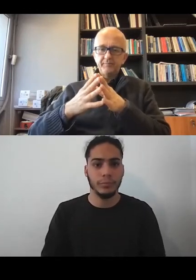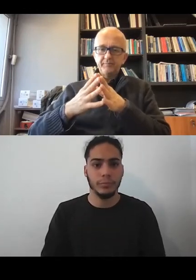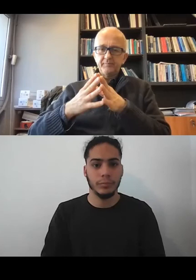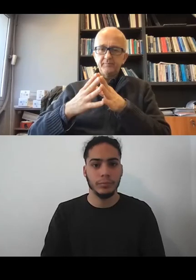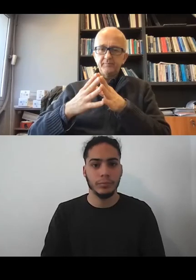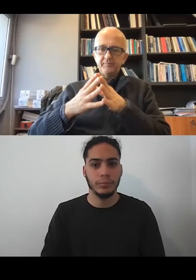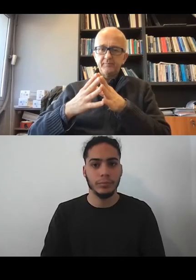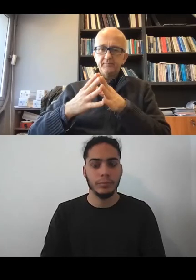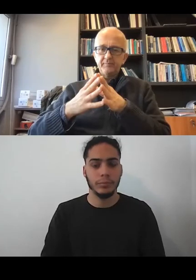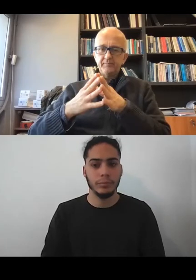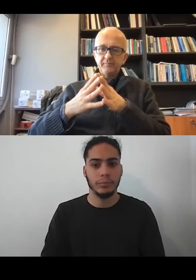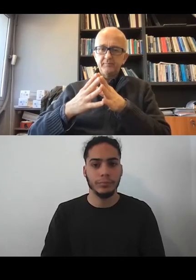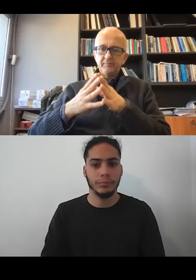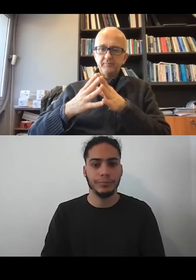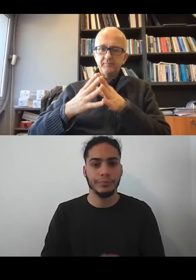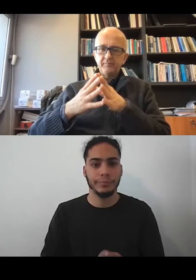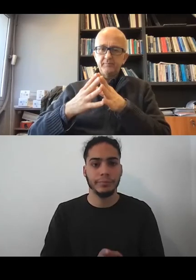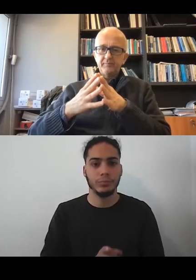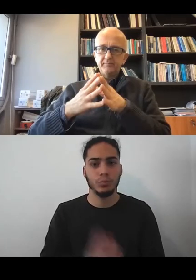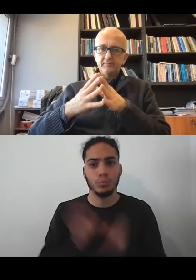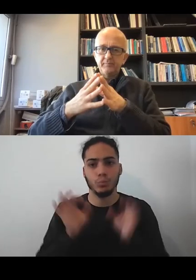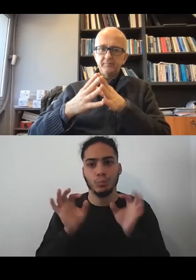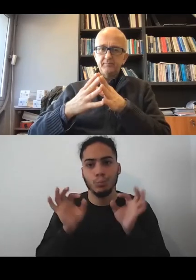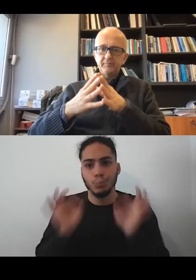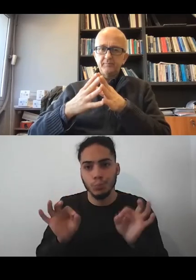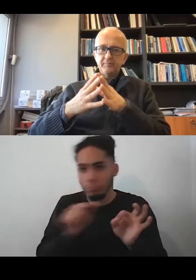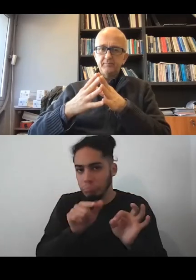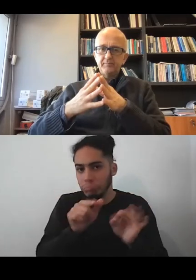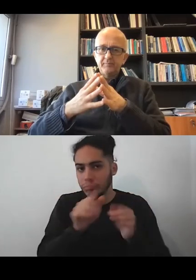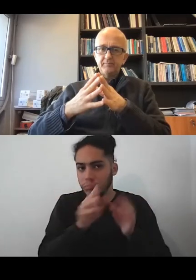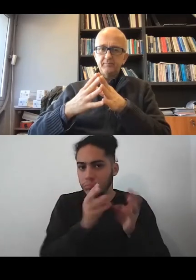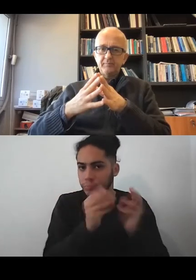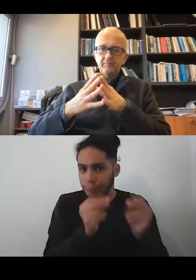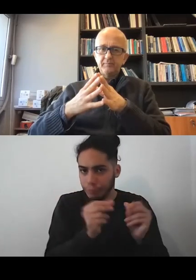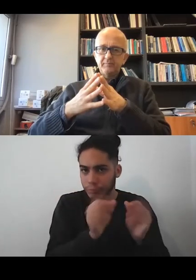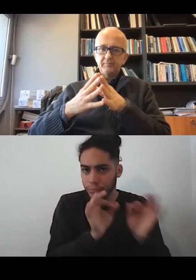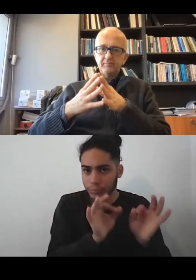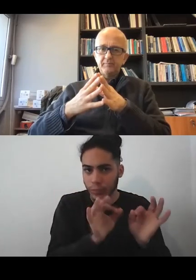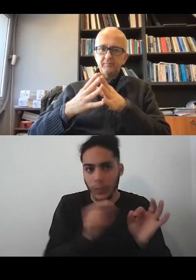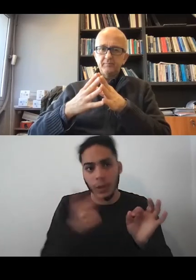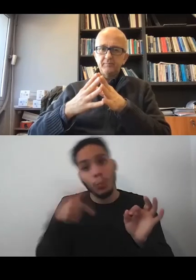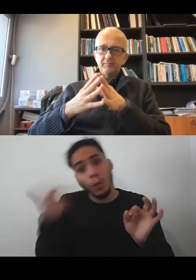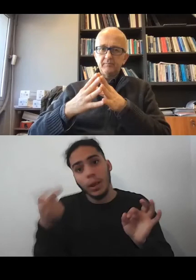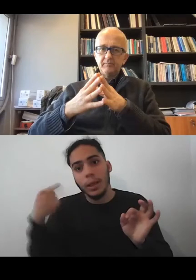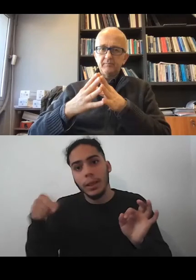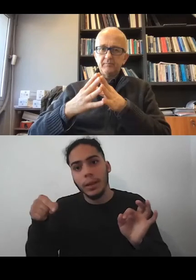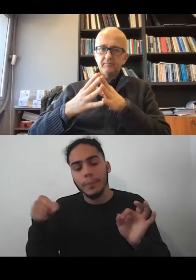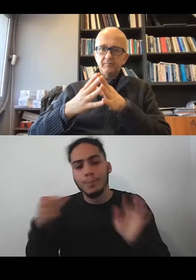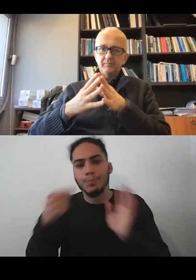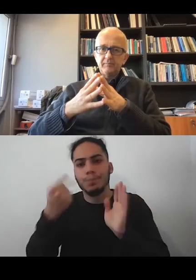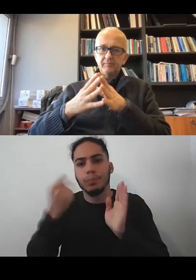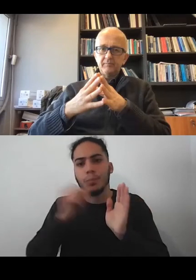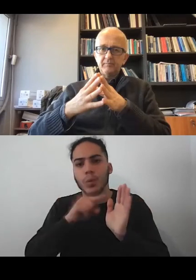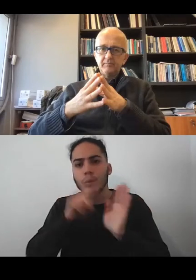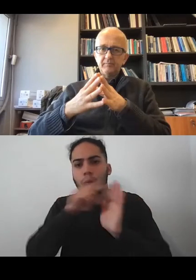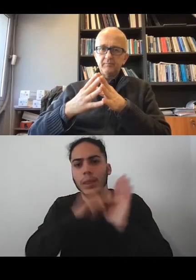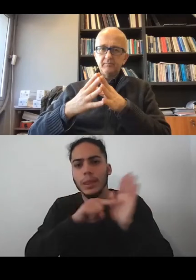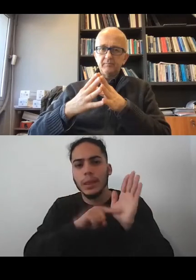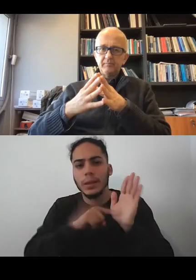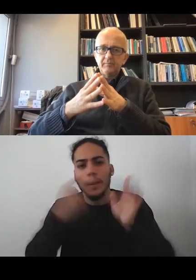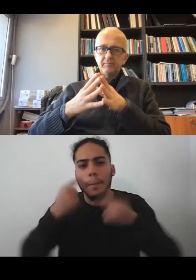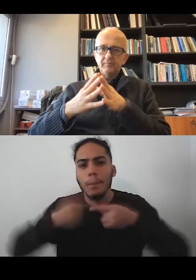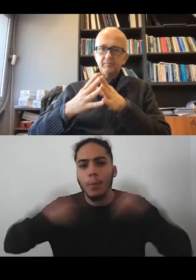So as soon as that is done, we have a list of moments the keyframes for